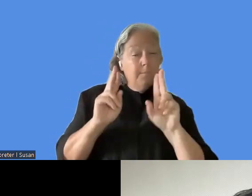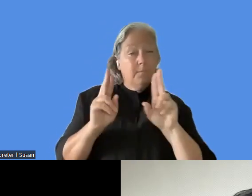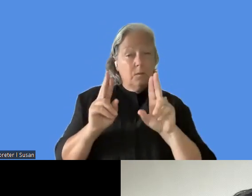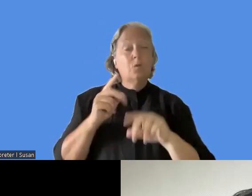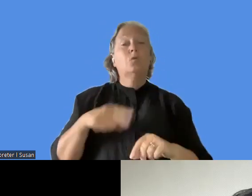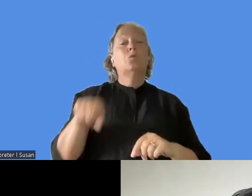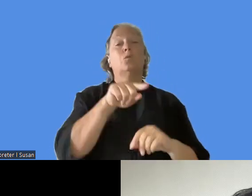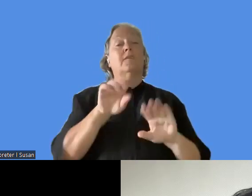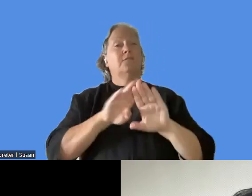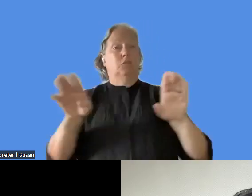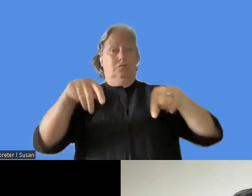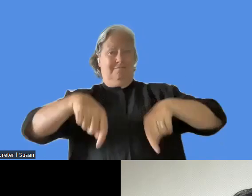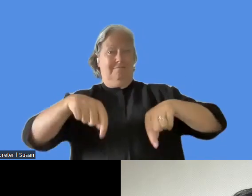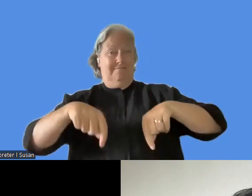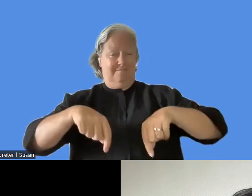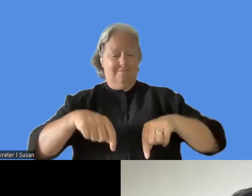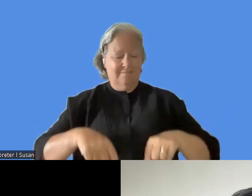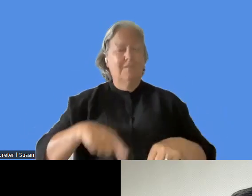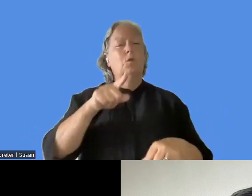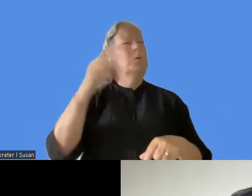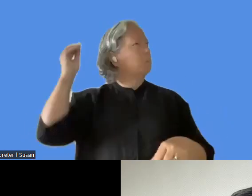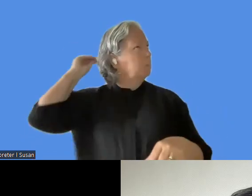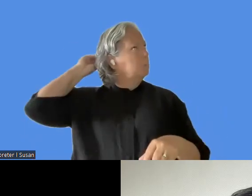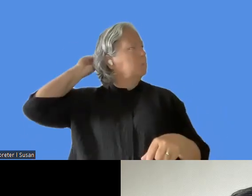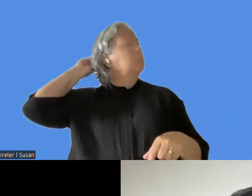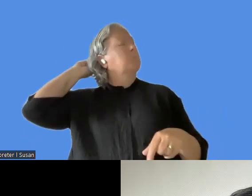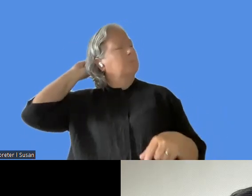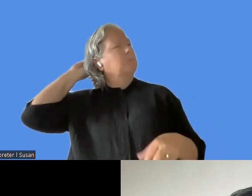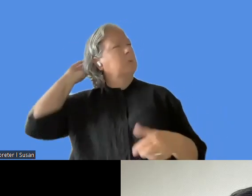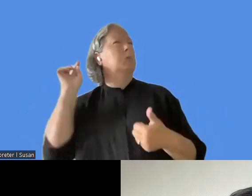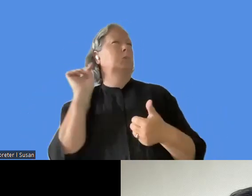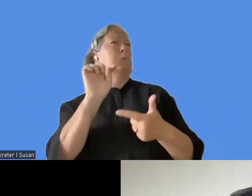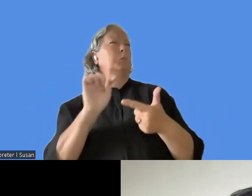this session, you take with you concrete tools, but even